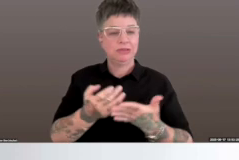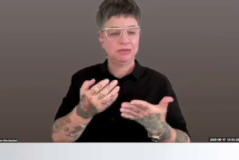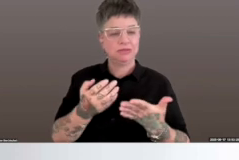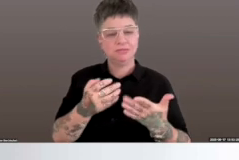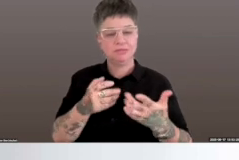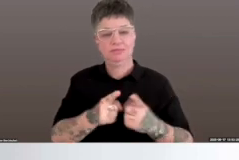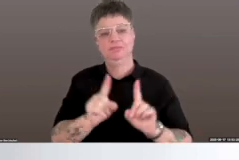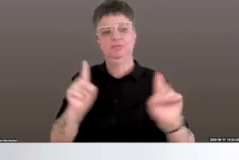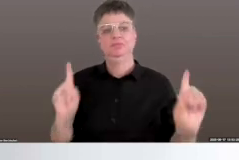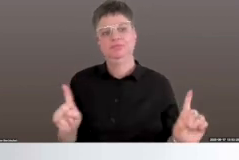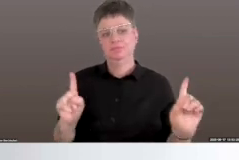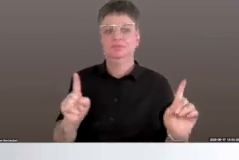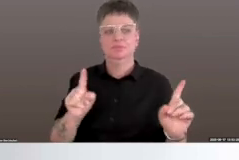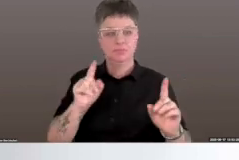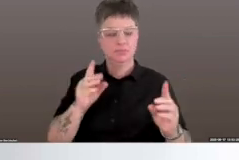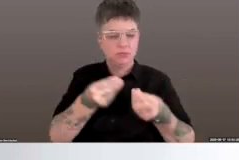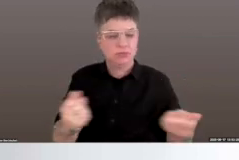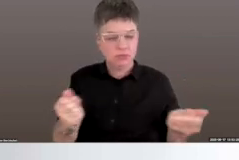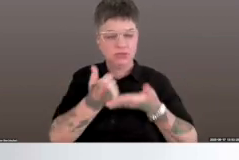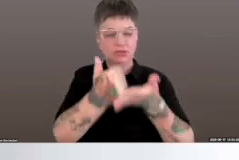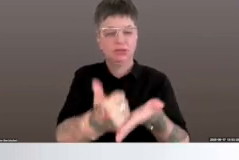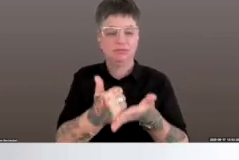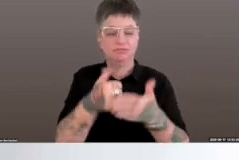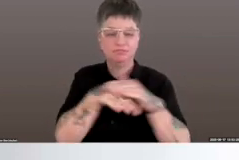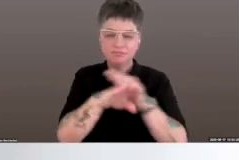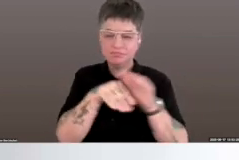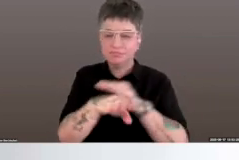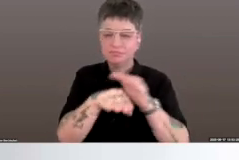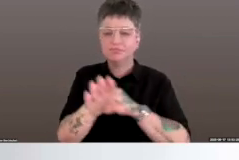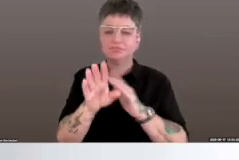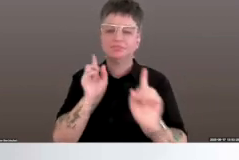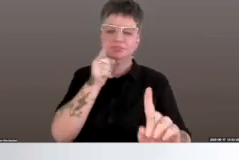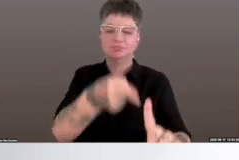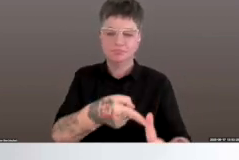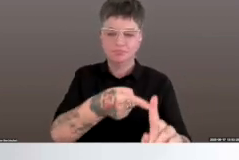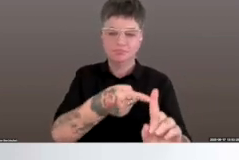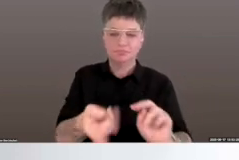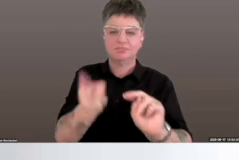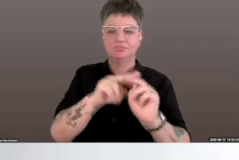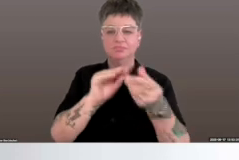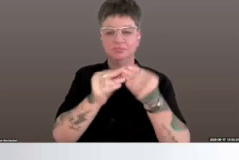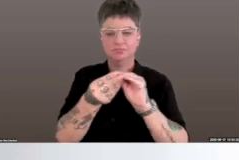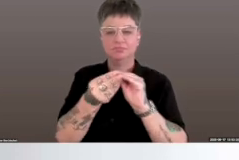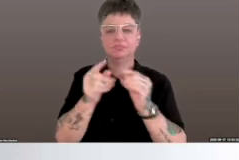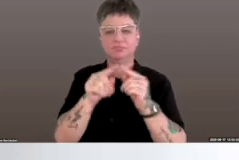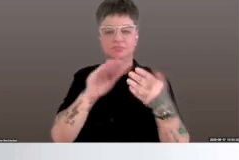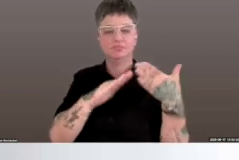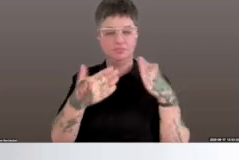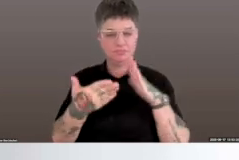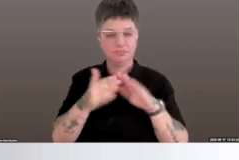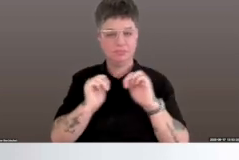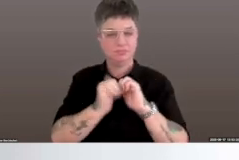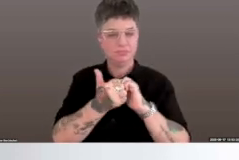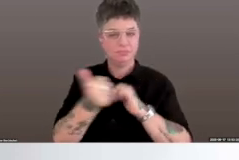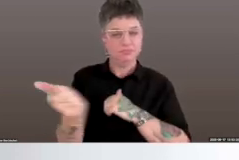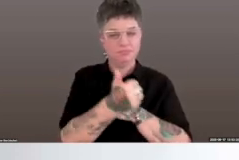community-identified solutions that help improve access to key destinations and increase the number of mobility options available to communities. And